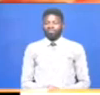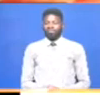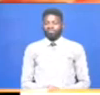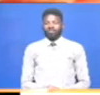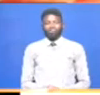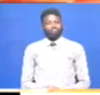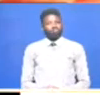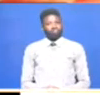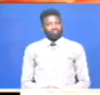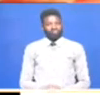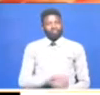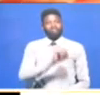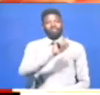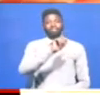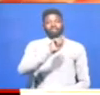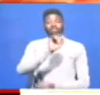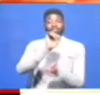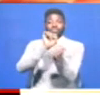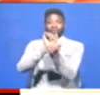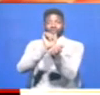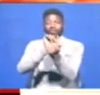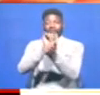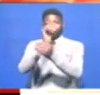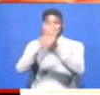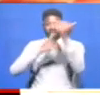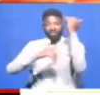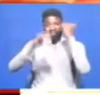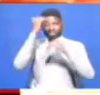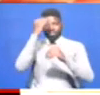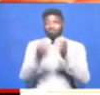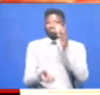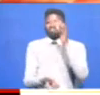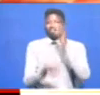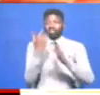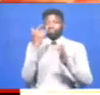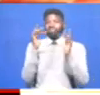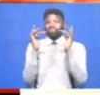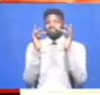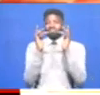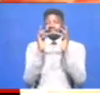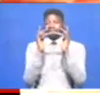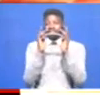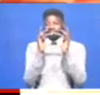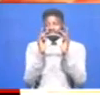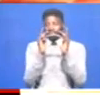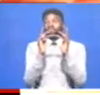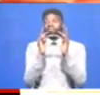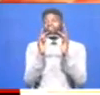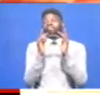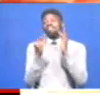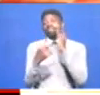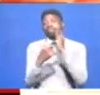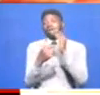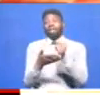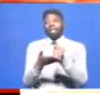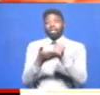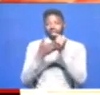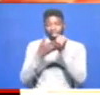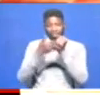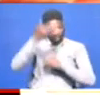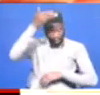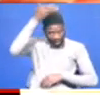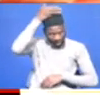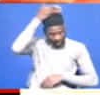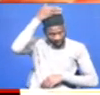St. Paul University has launched an e-learning program technology that will help nursing degree students share and communicate with